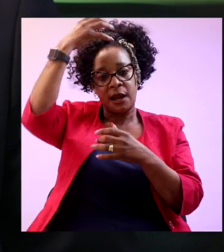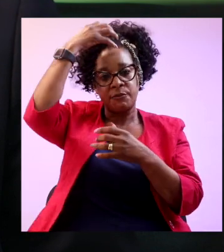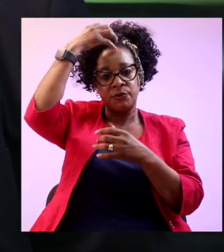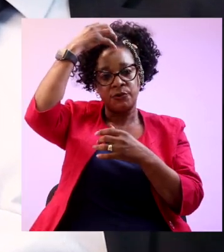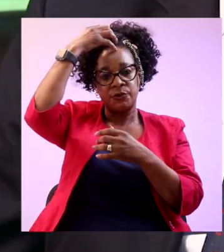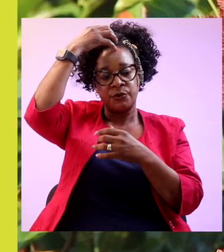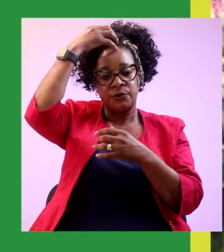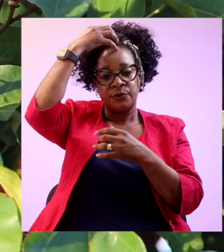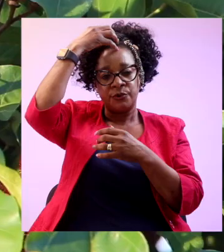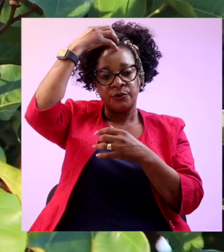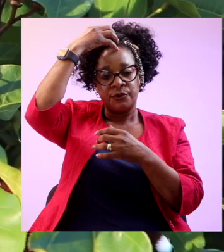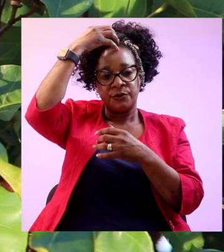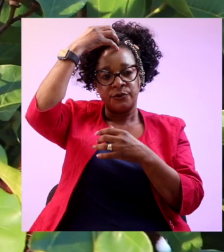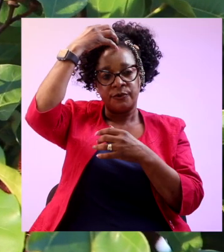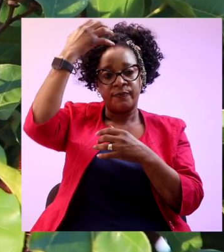Kilifi, Lamu.